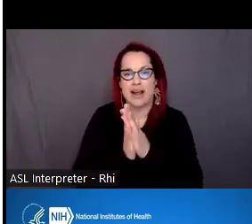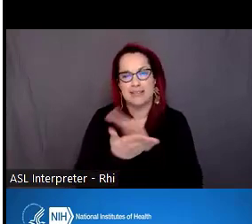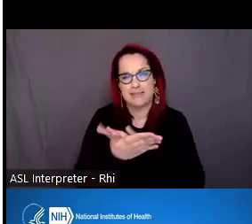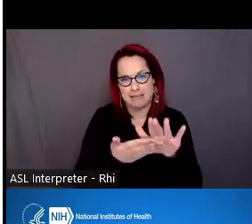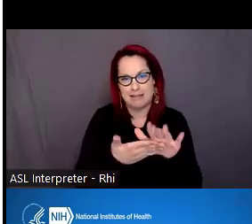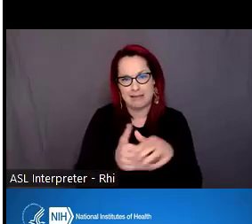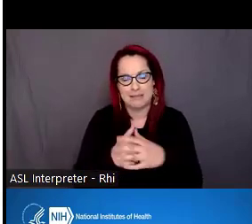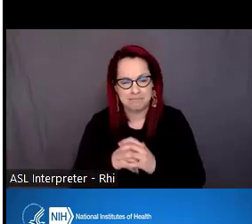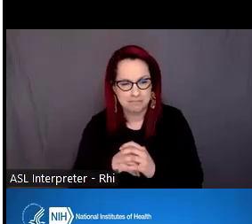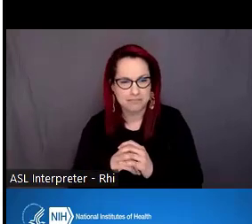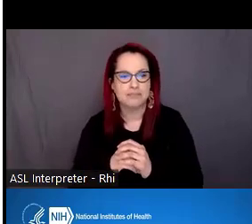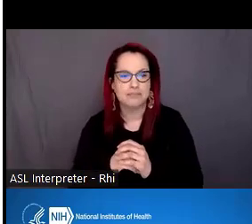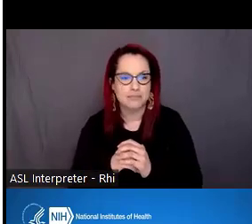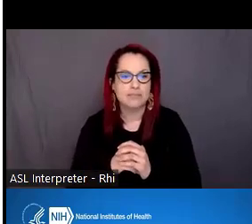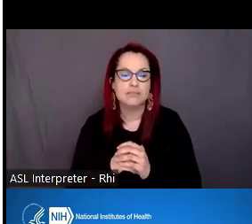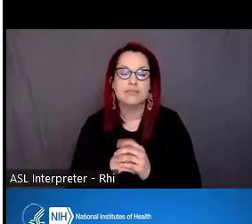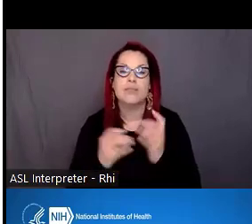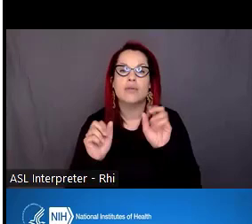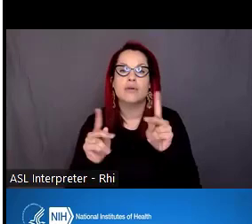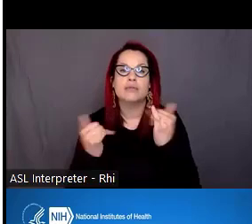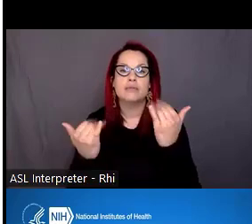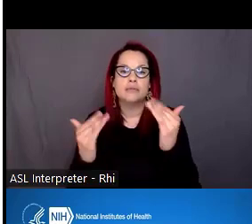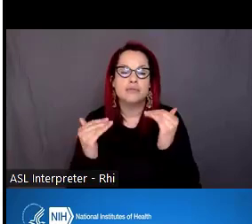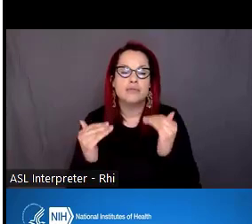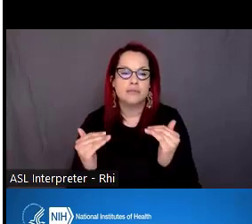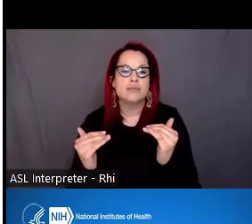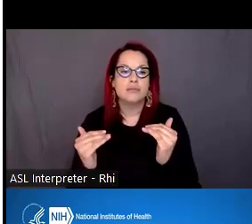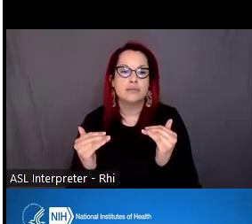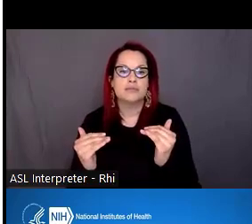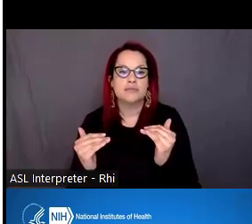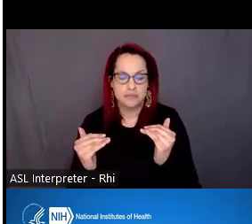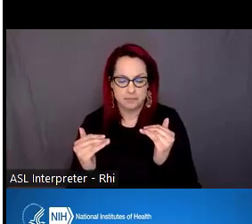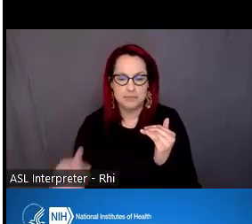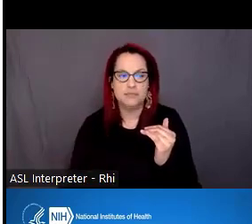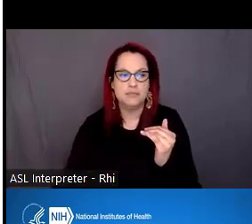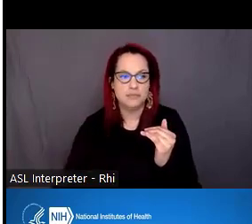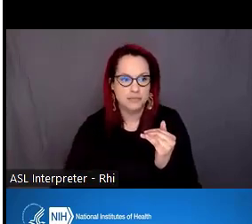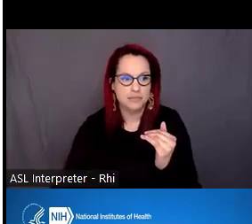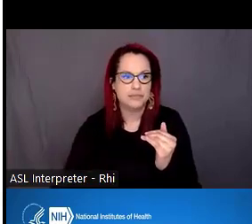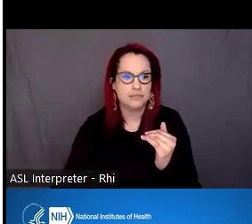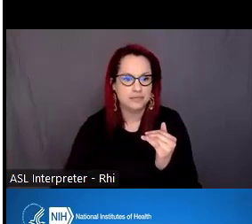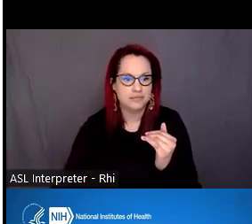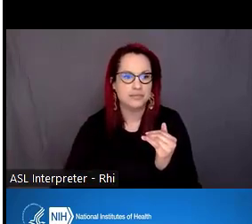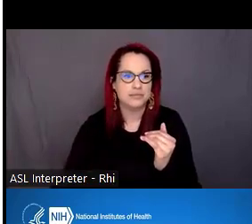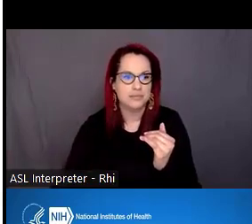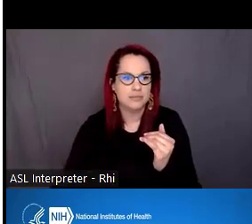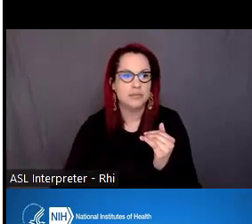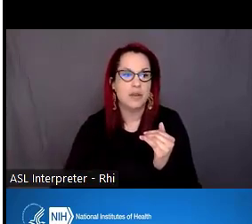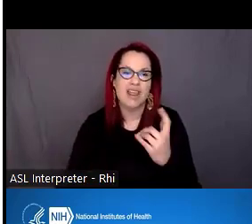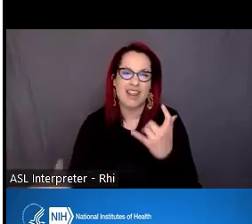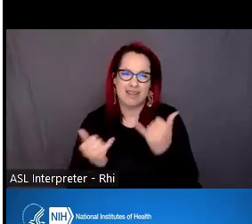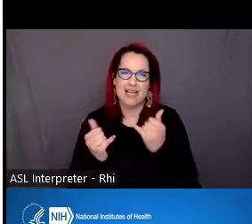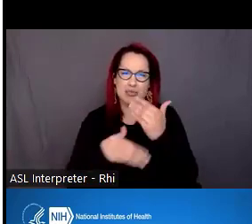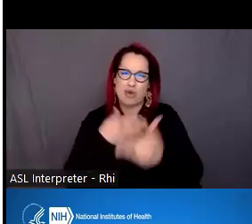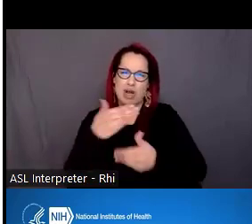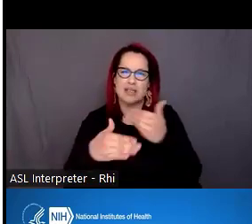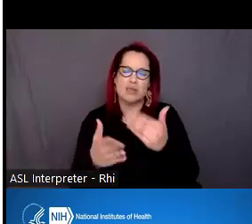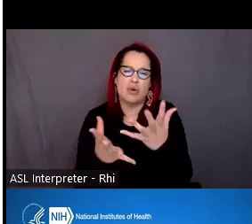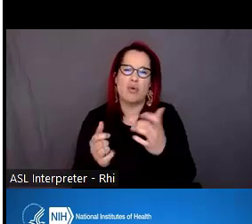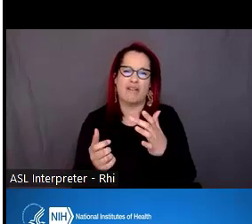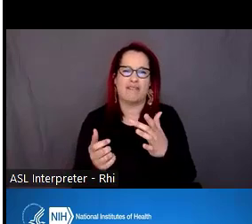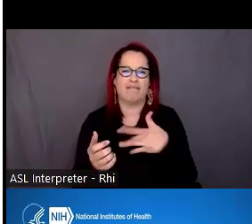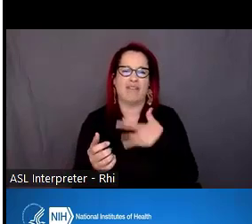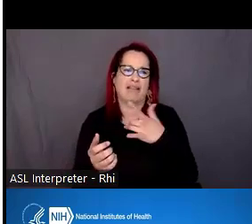All right, so let's proceed. So we really want to make this whole process as painless as possible. And so the